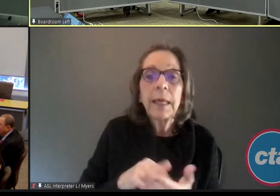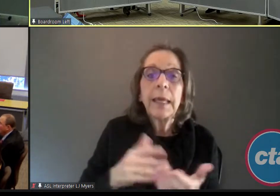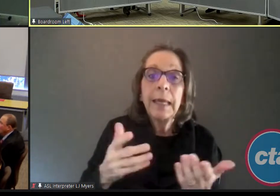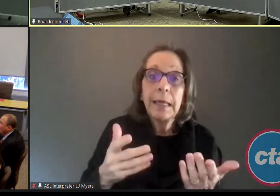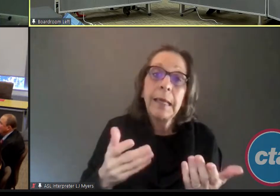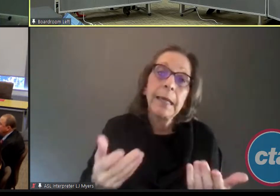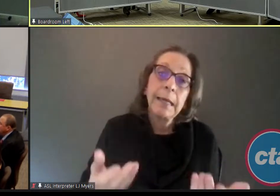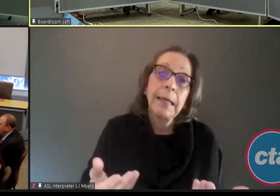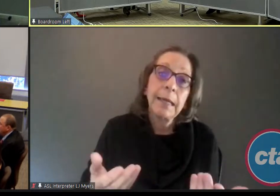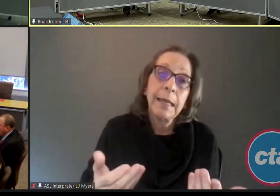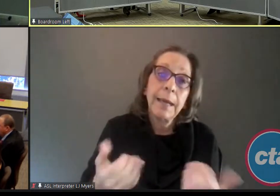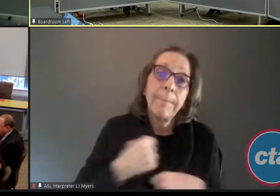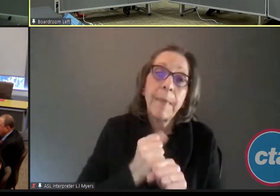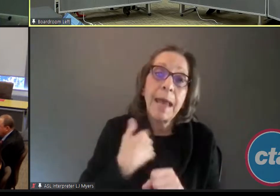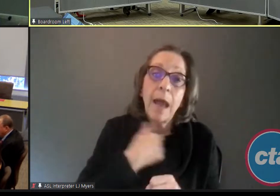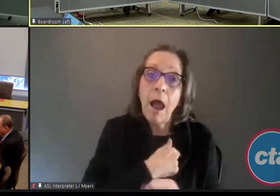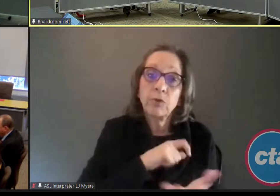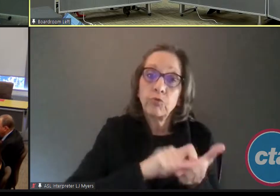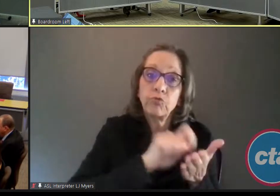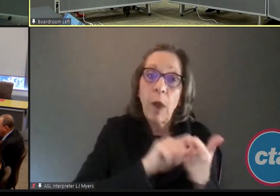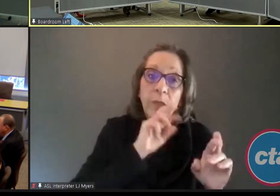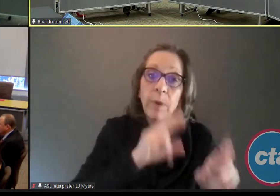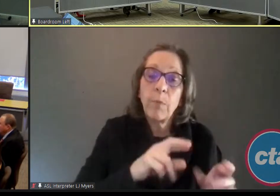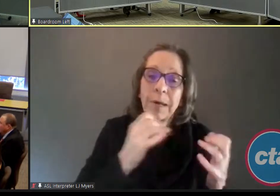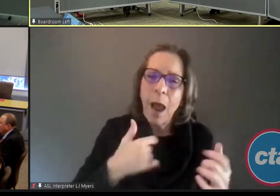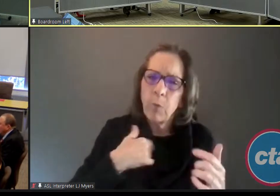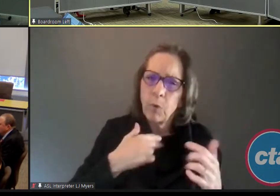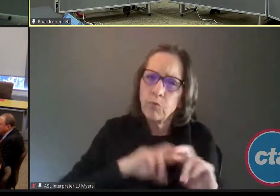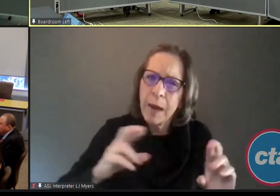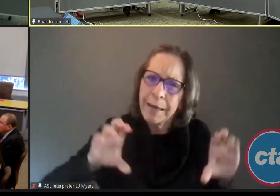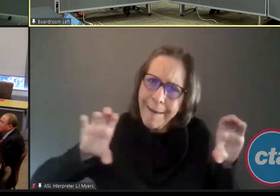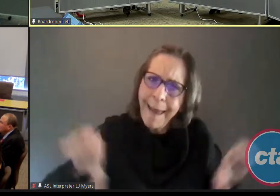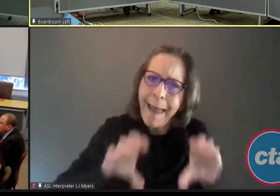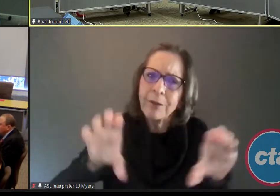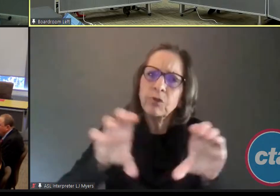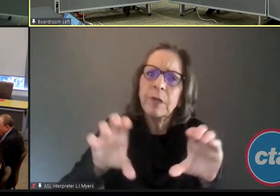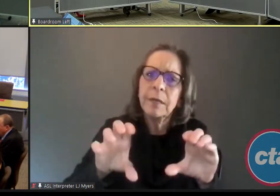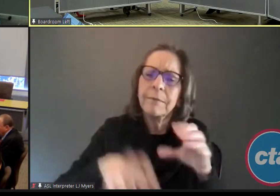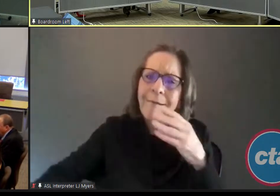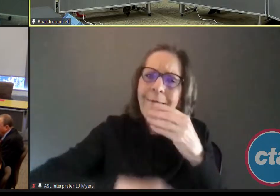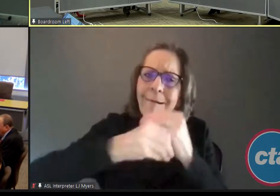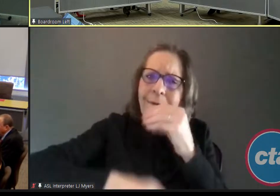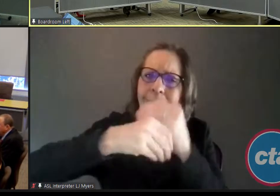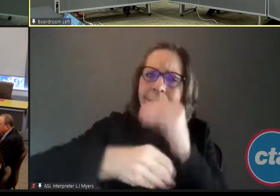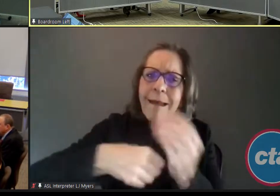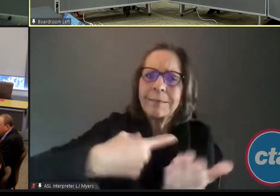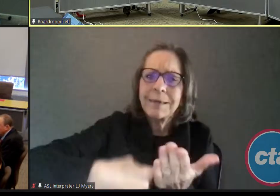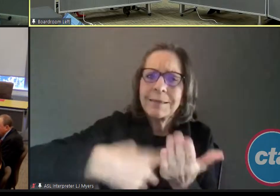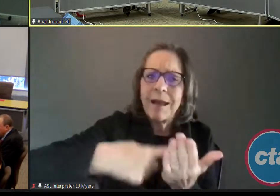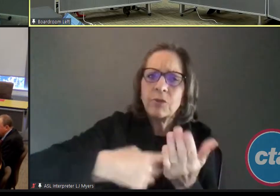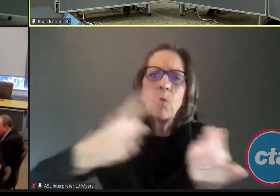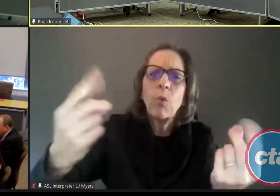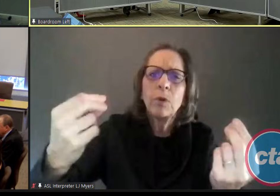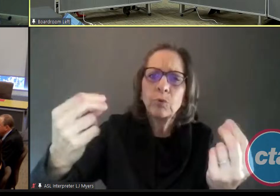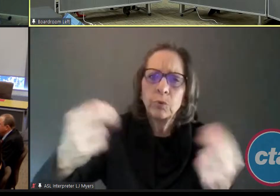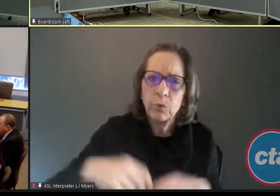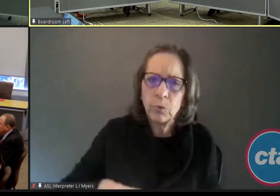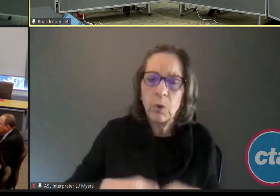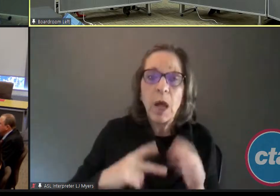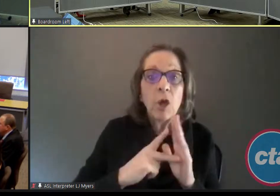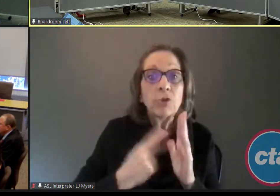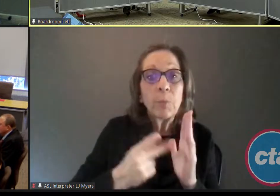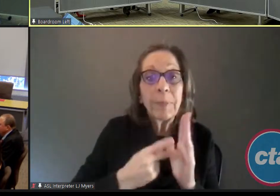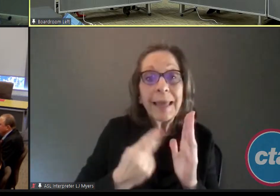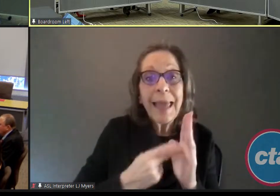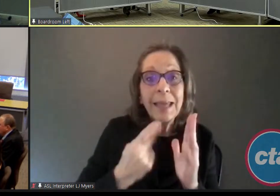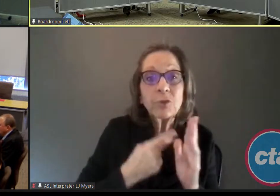written. We're now ready to jump into action and have some of the robust discussion about where we go. But yeah, the duplication